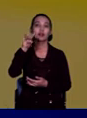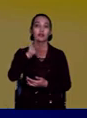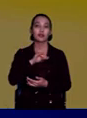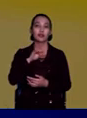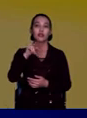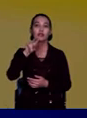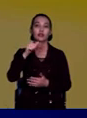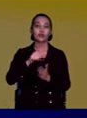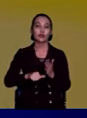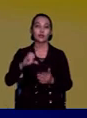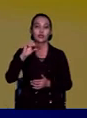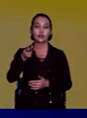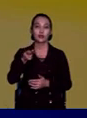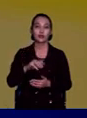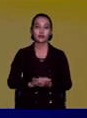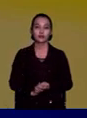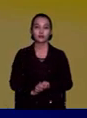teng.